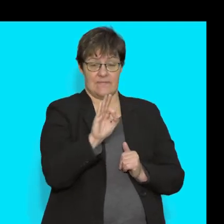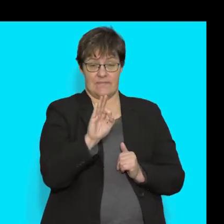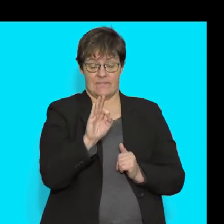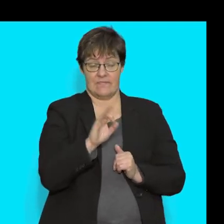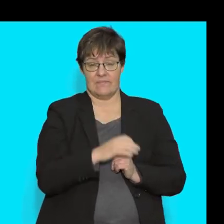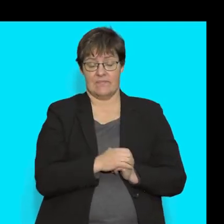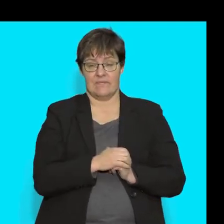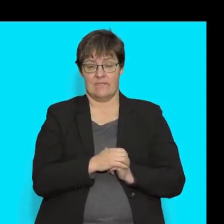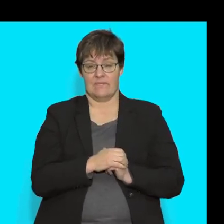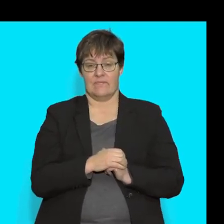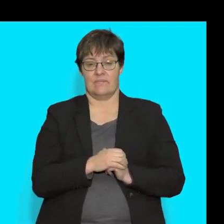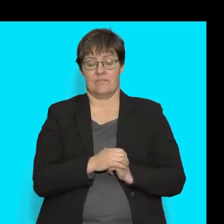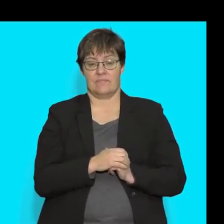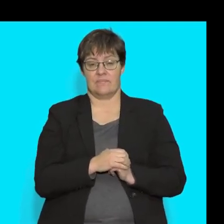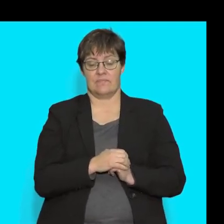EDF